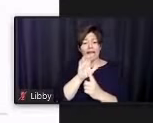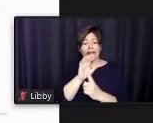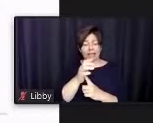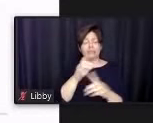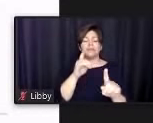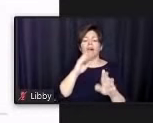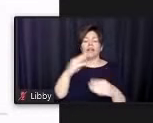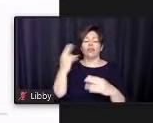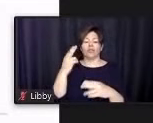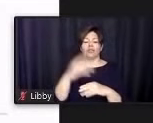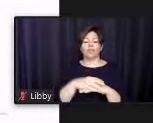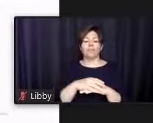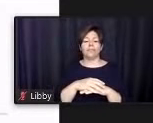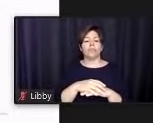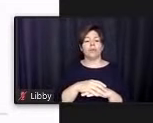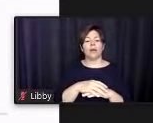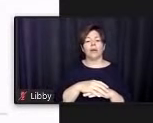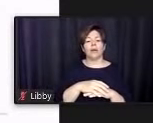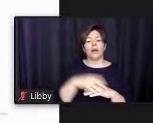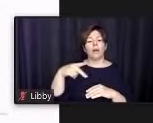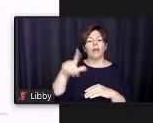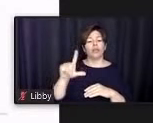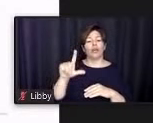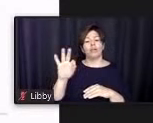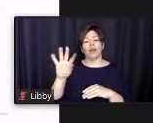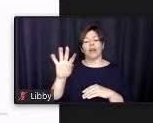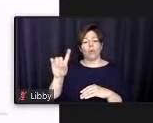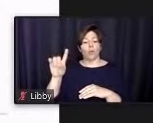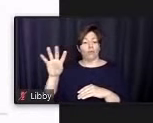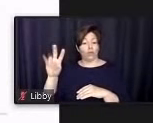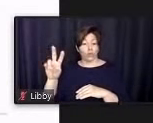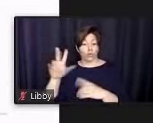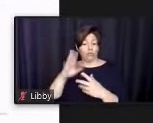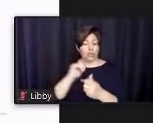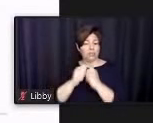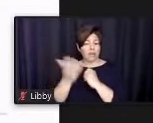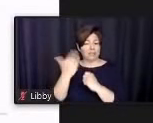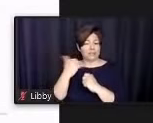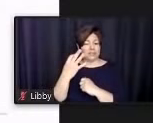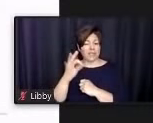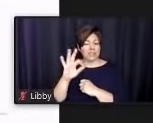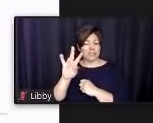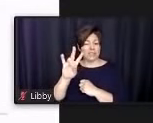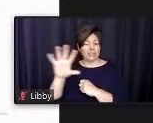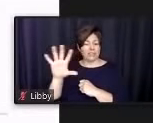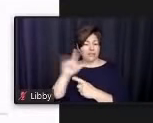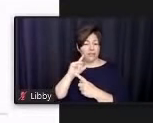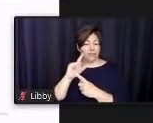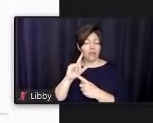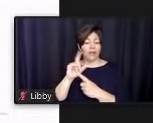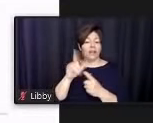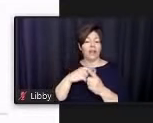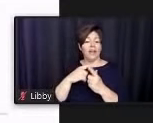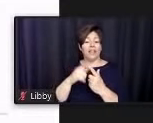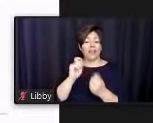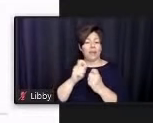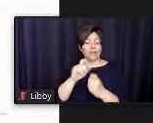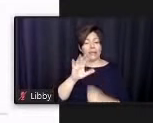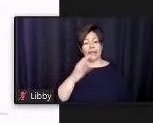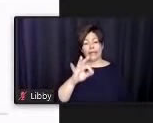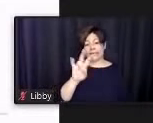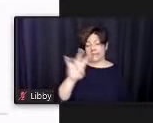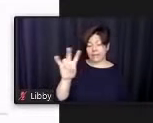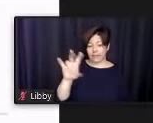history. Is a public law 94-142 was passed in 1975. We started implementing it in 1977.